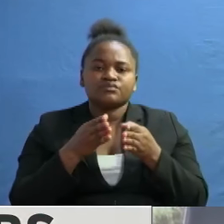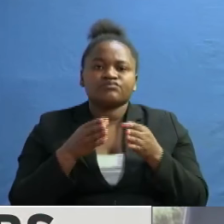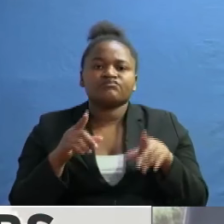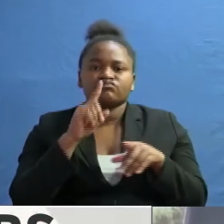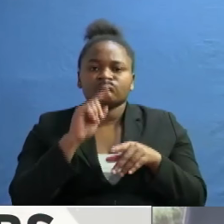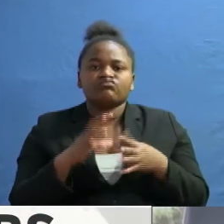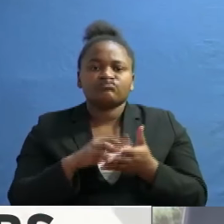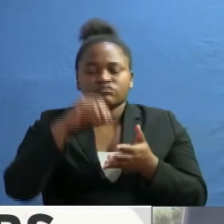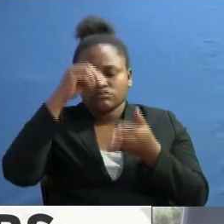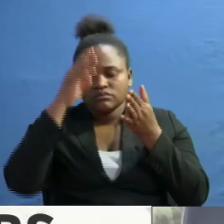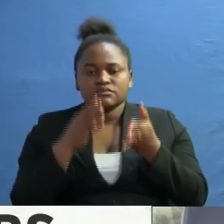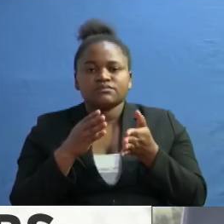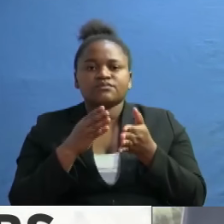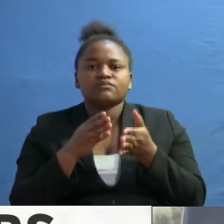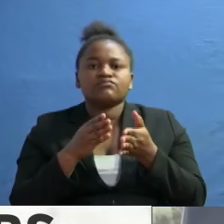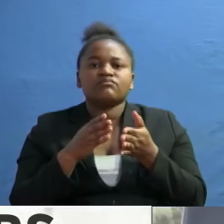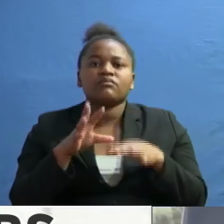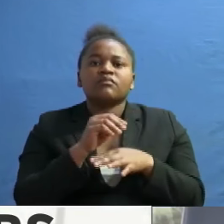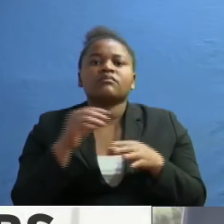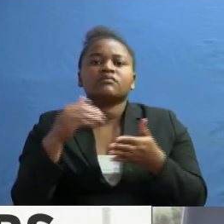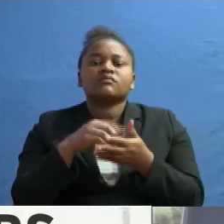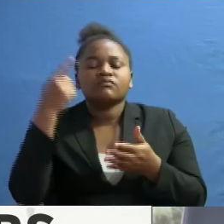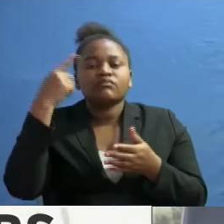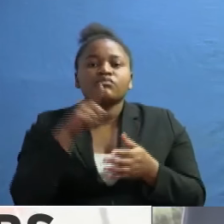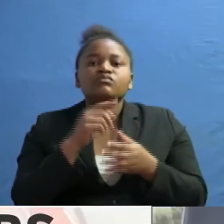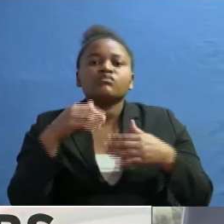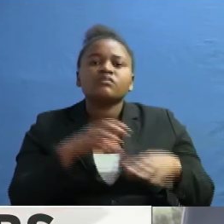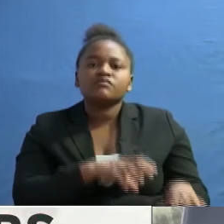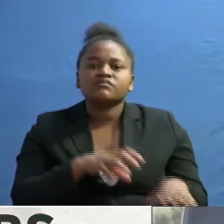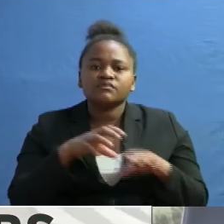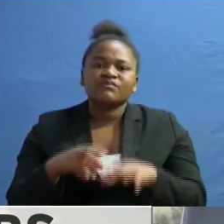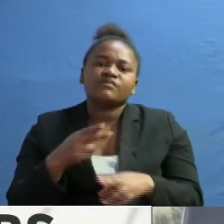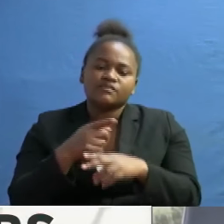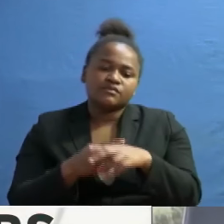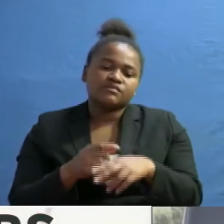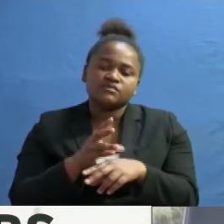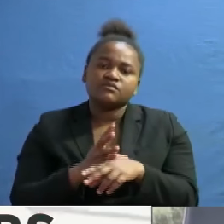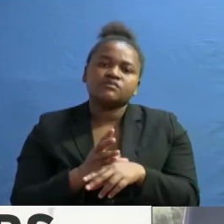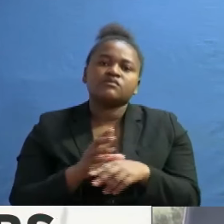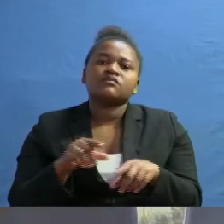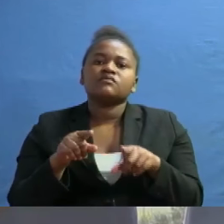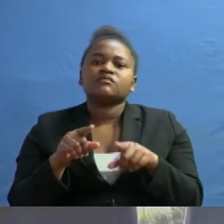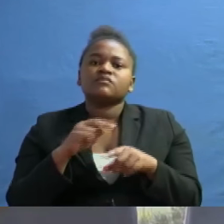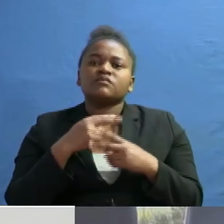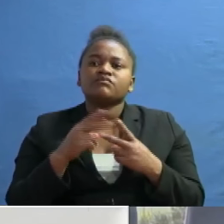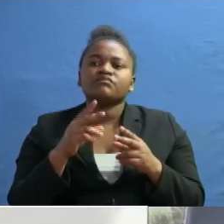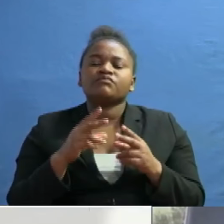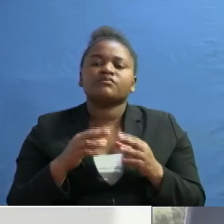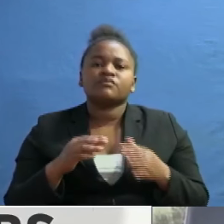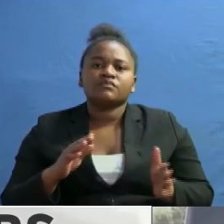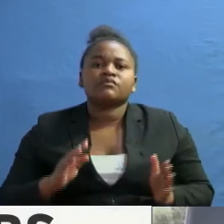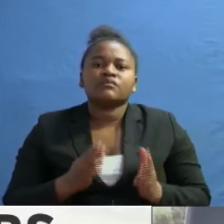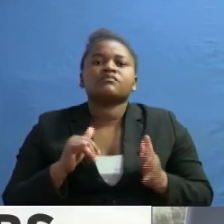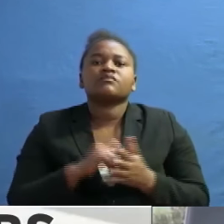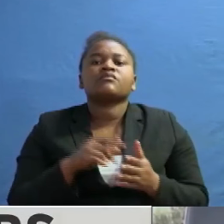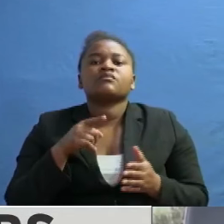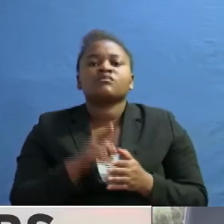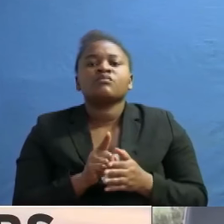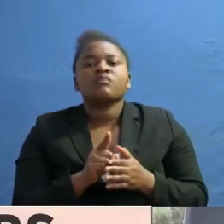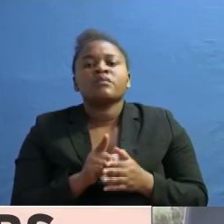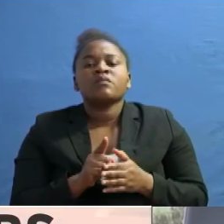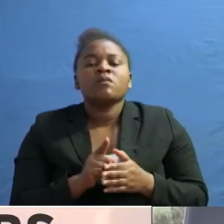and one student. And again, for those who have suffered injuries, I am very encouraged that those